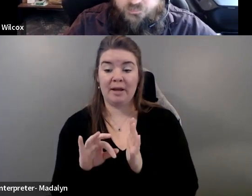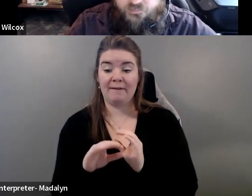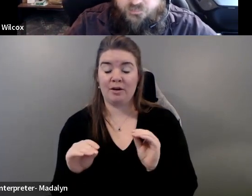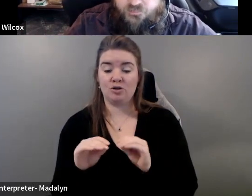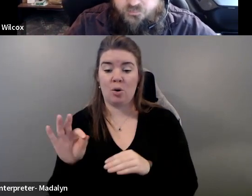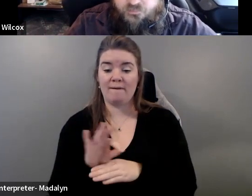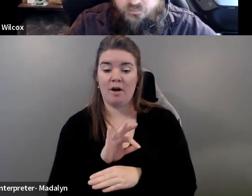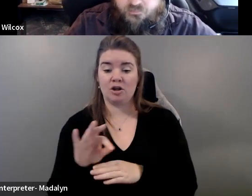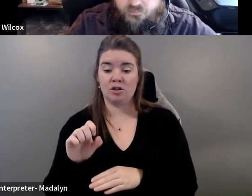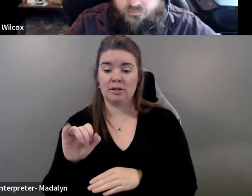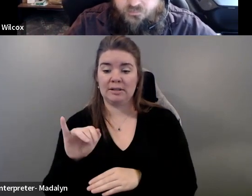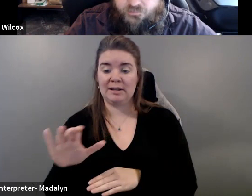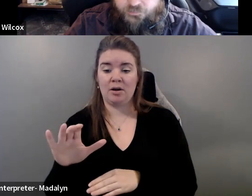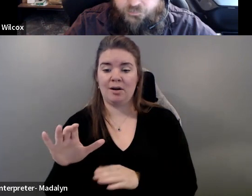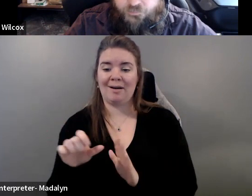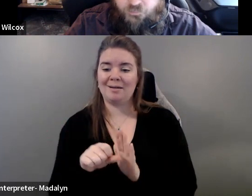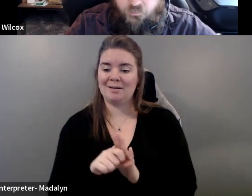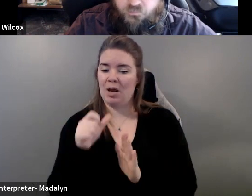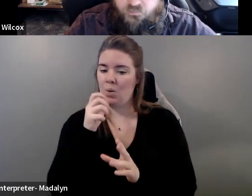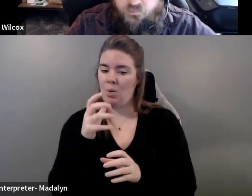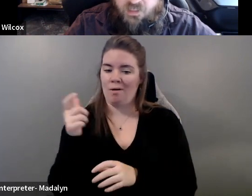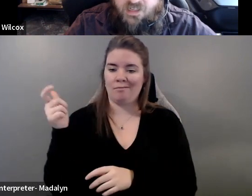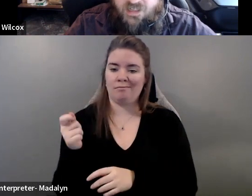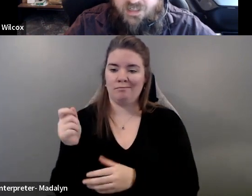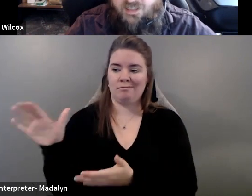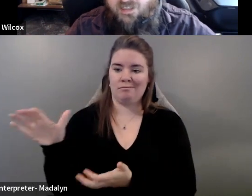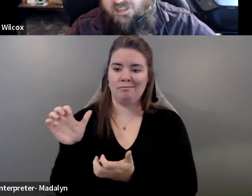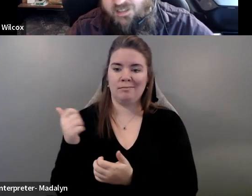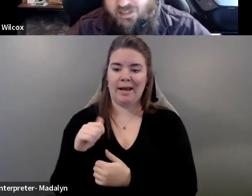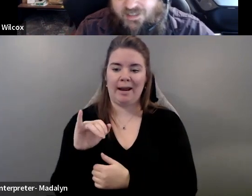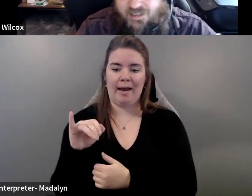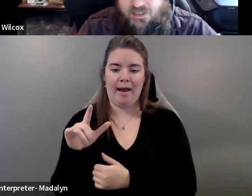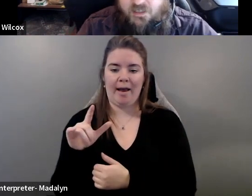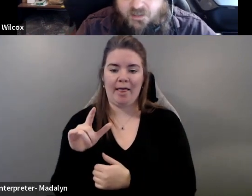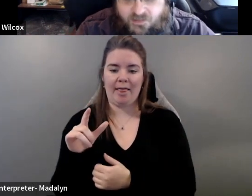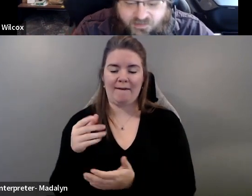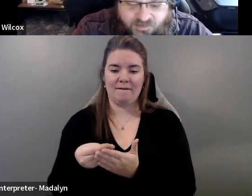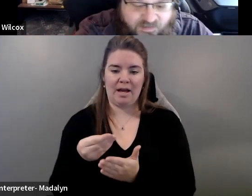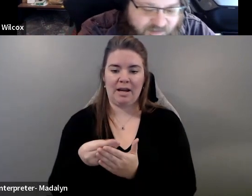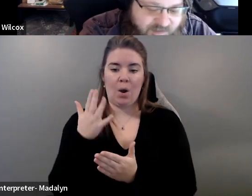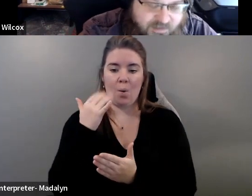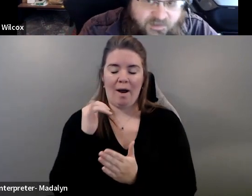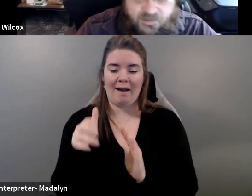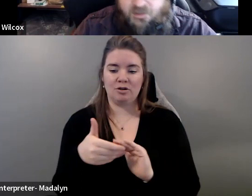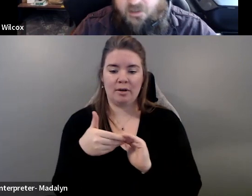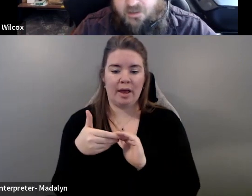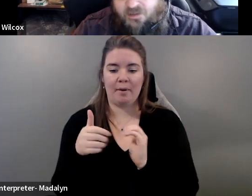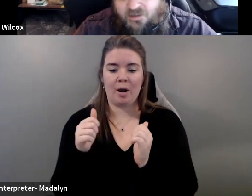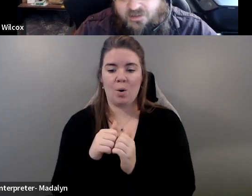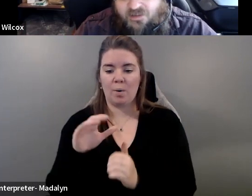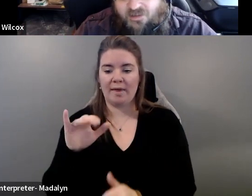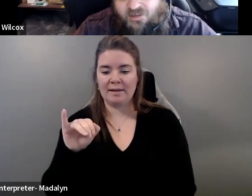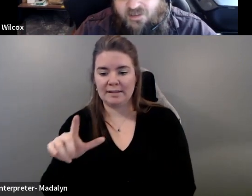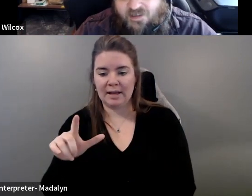the state will not receive any IL funding. That's why we need to collaborate with the SIL, or Centers for Independent Living, and